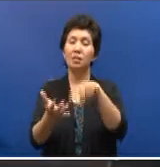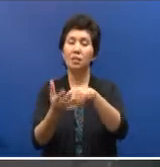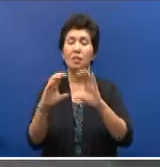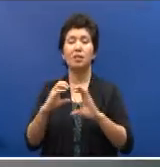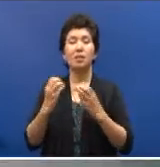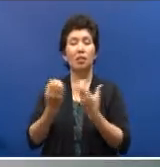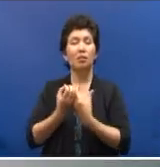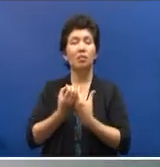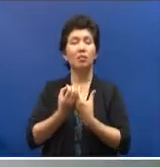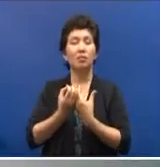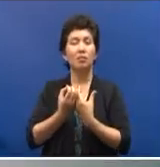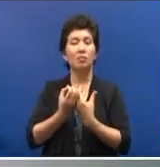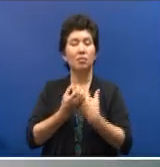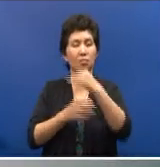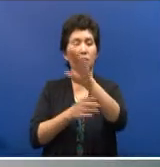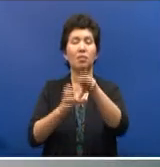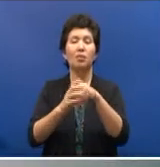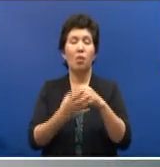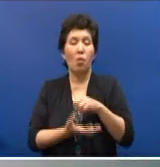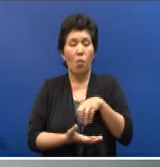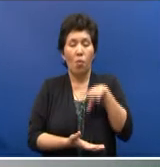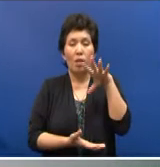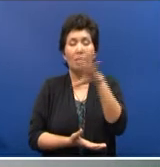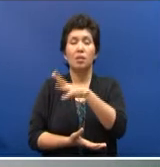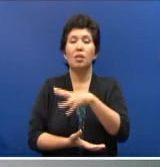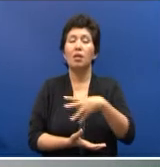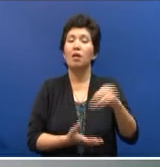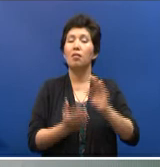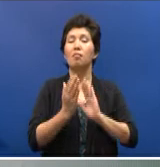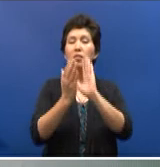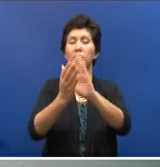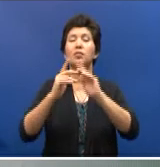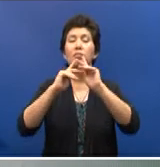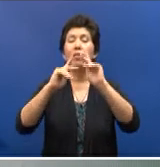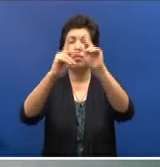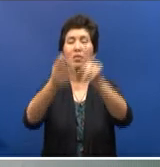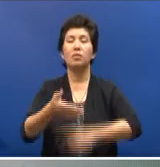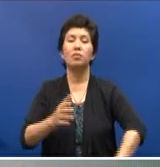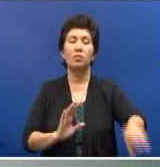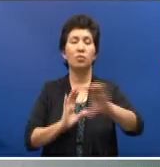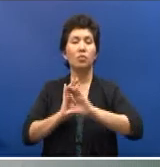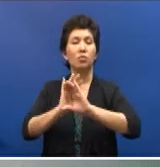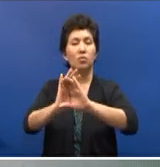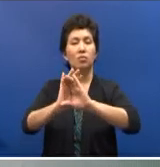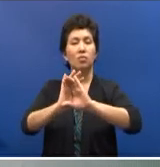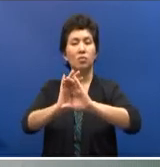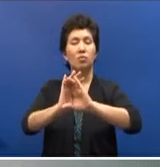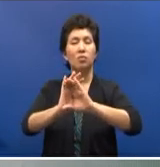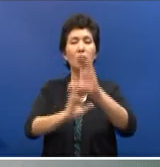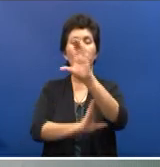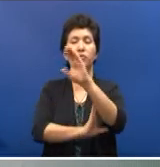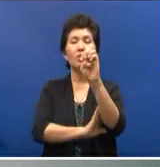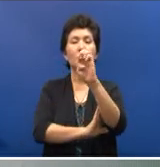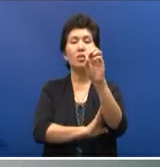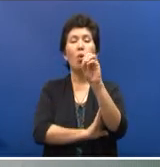class consists of wealthy and affluential families. Okay, for example, let's say the CEO, the chief